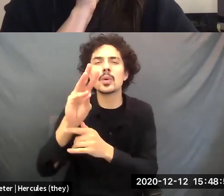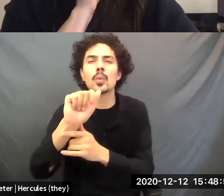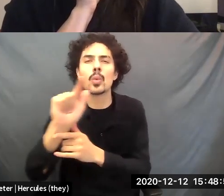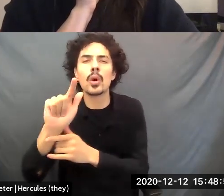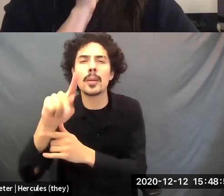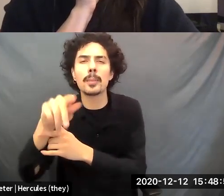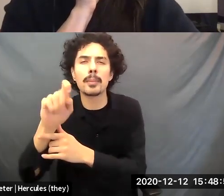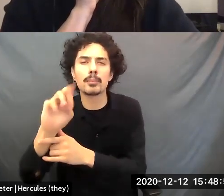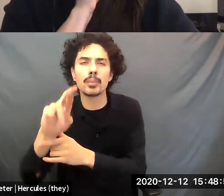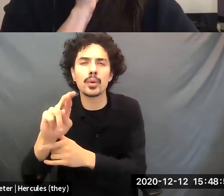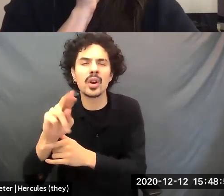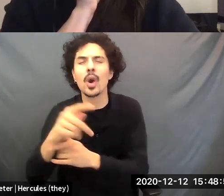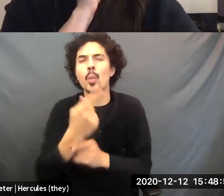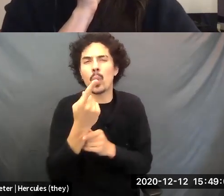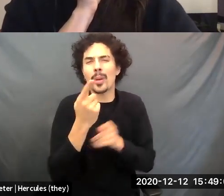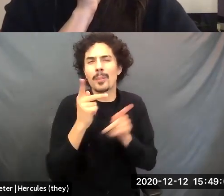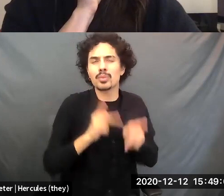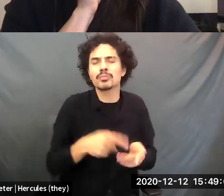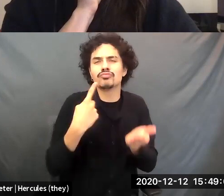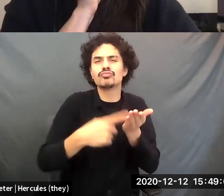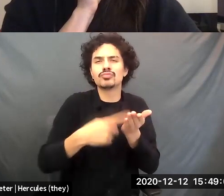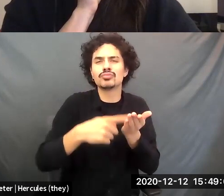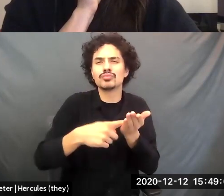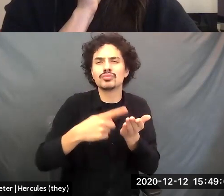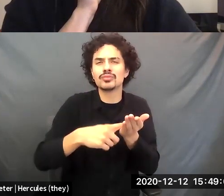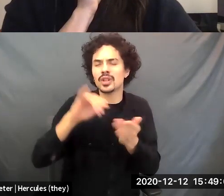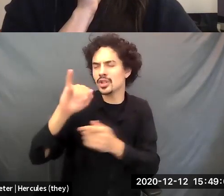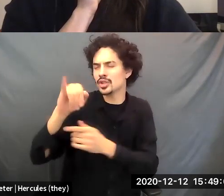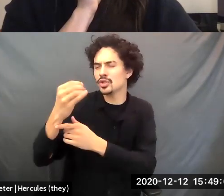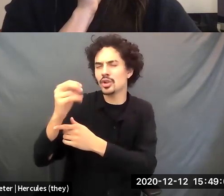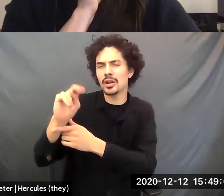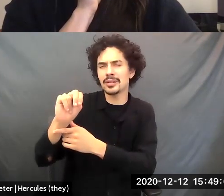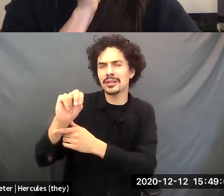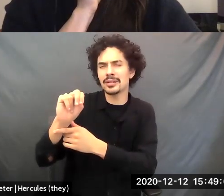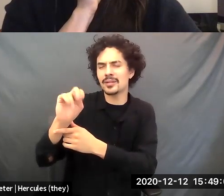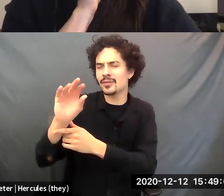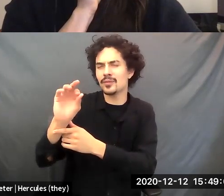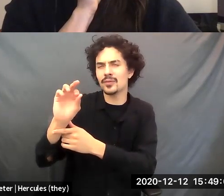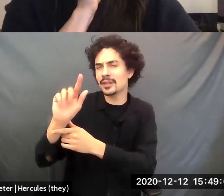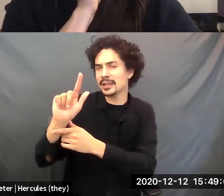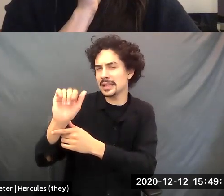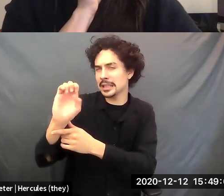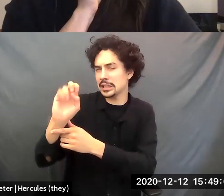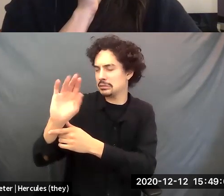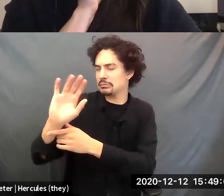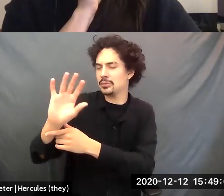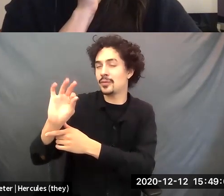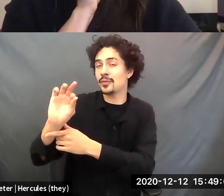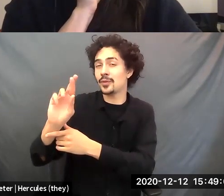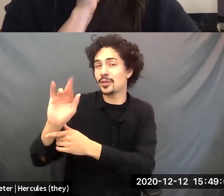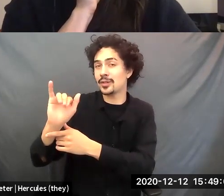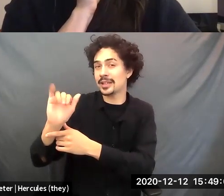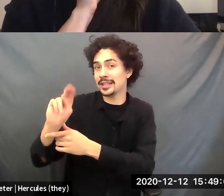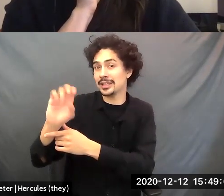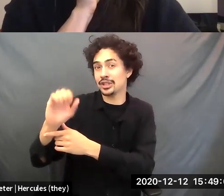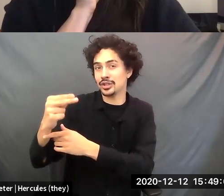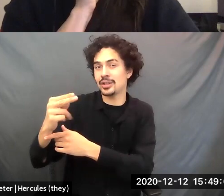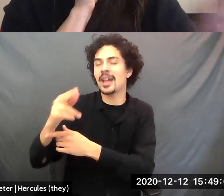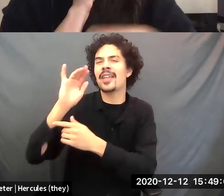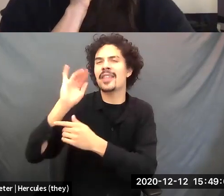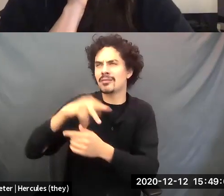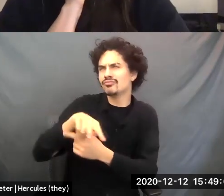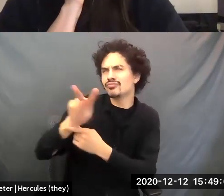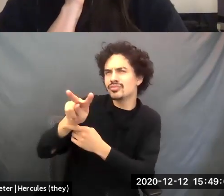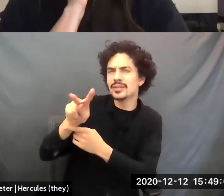monuments as kind of instruments for forgetting, because when you move through space, and you see a